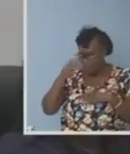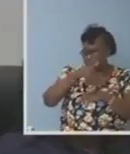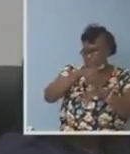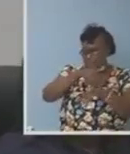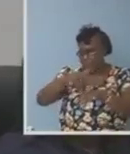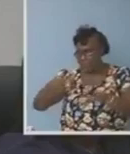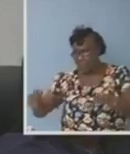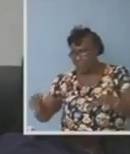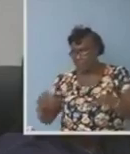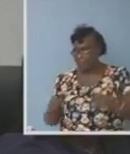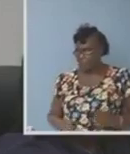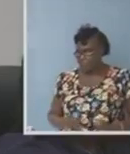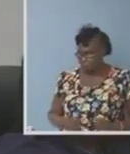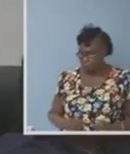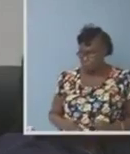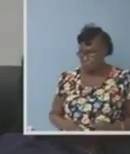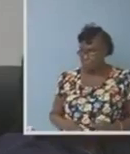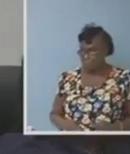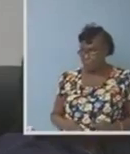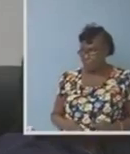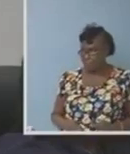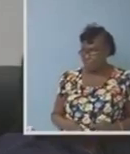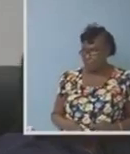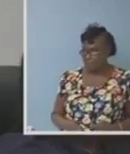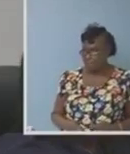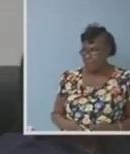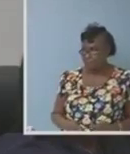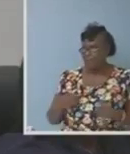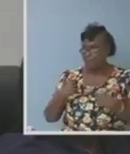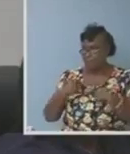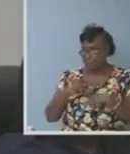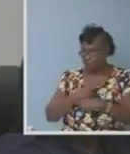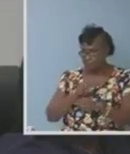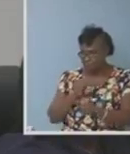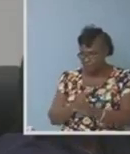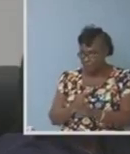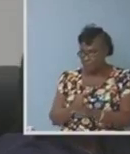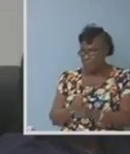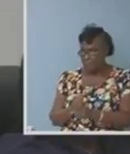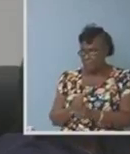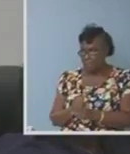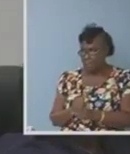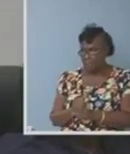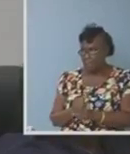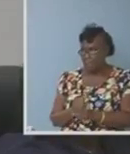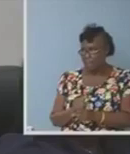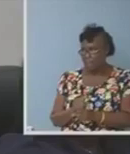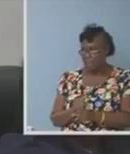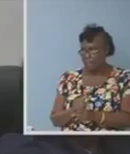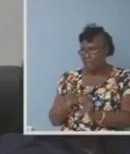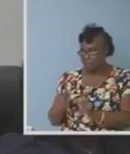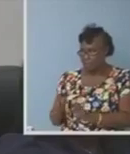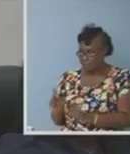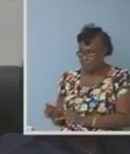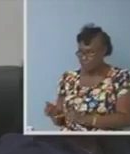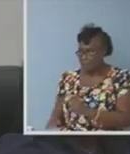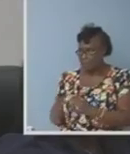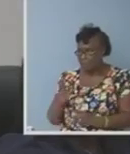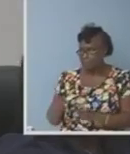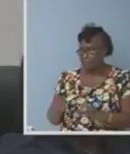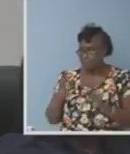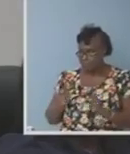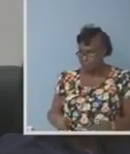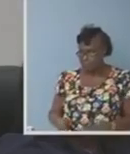to Trinidad. The arrangements we made provisions if someone is positive and well, that they